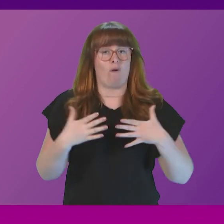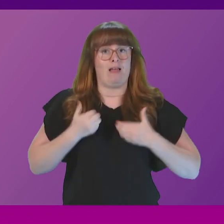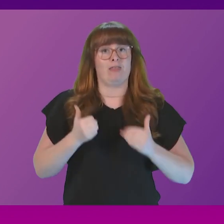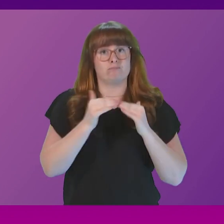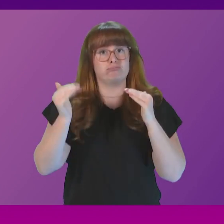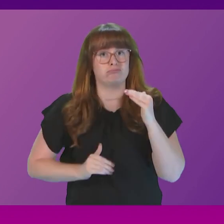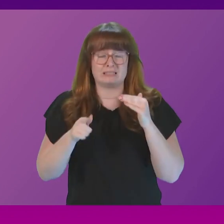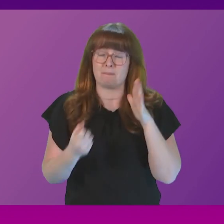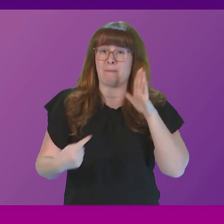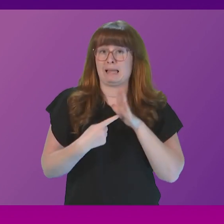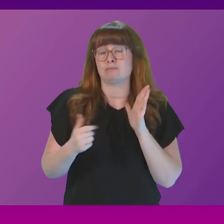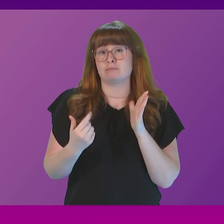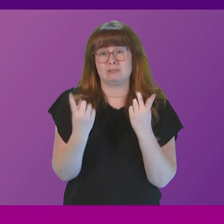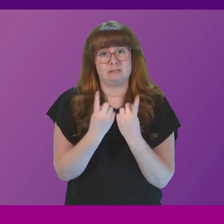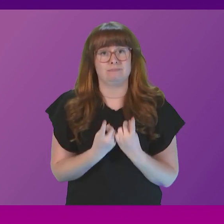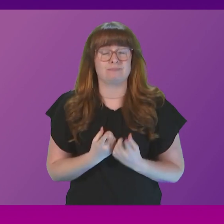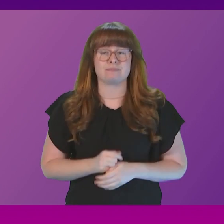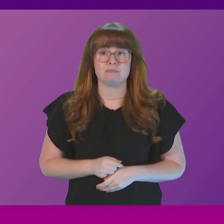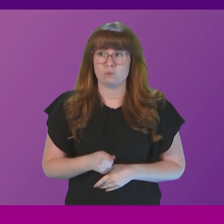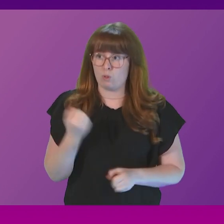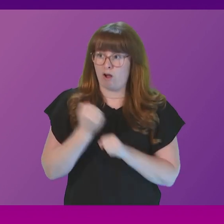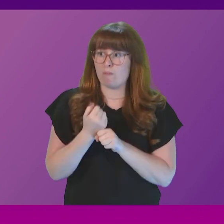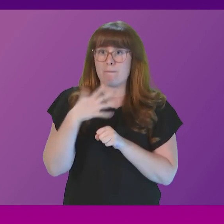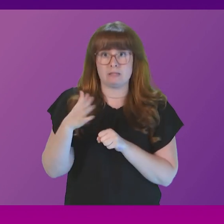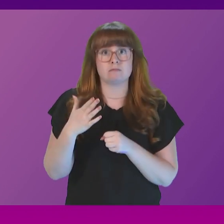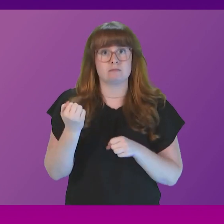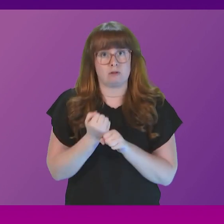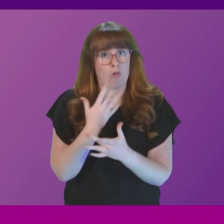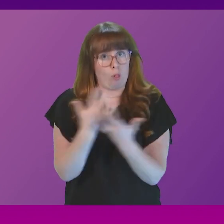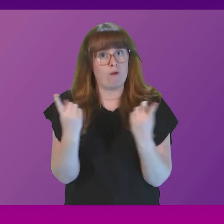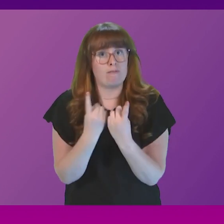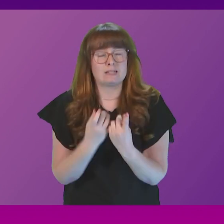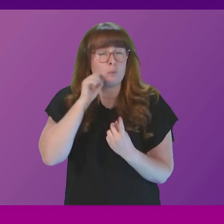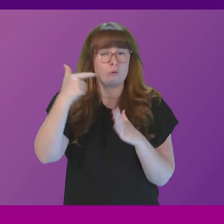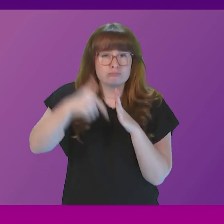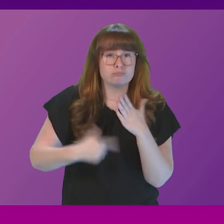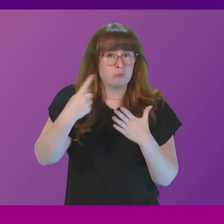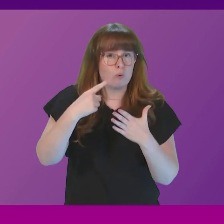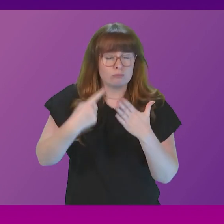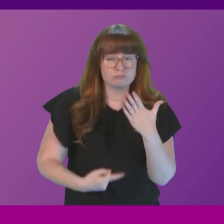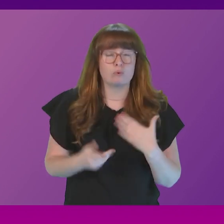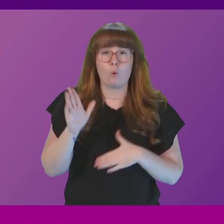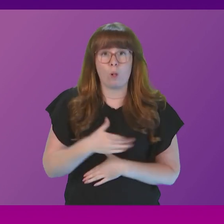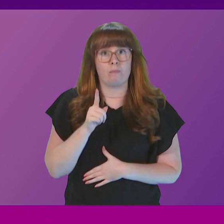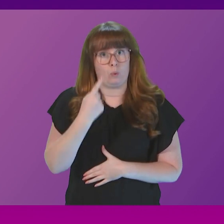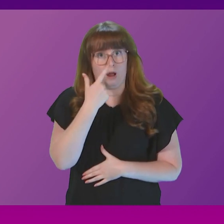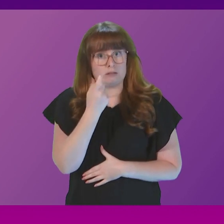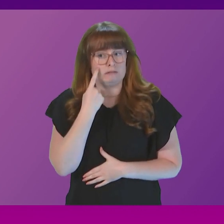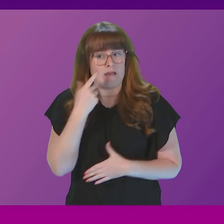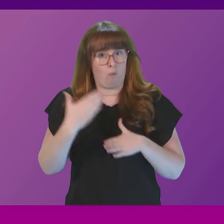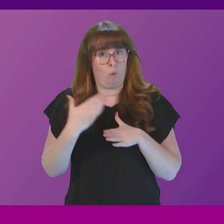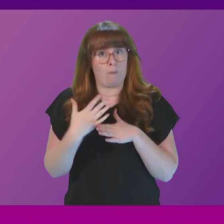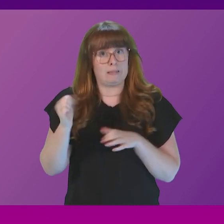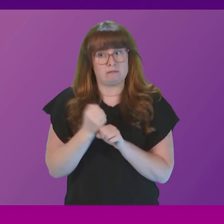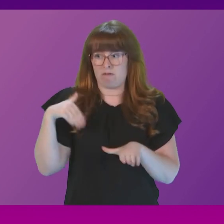inequalities. And so the government has taken a range of actions in that regard. I won't go through all of them, but you know, you can see the work that we've done in